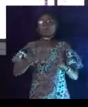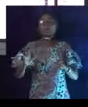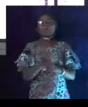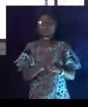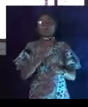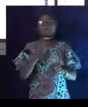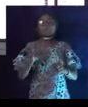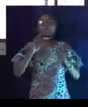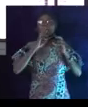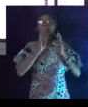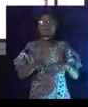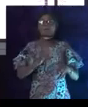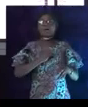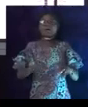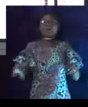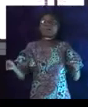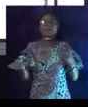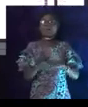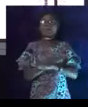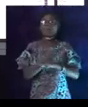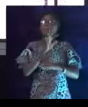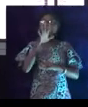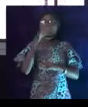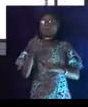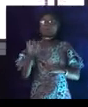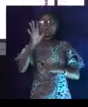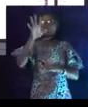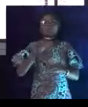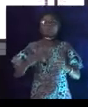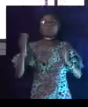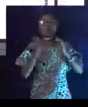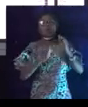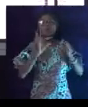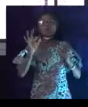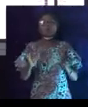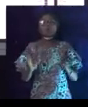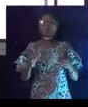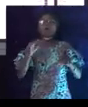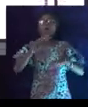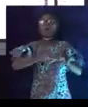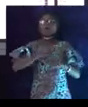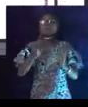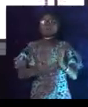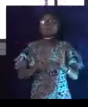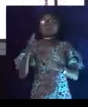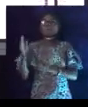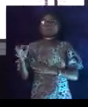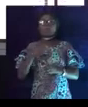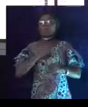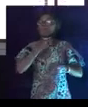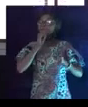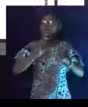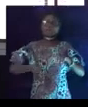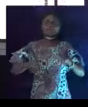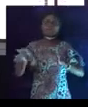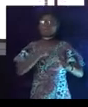time. I've done the multiplication already. So 122 degrees Fahrenheit here, and I will have 122 degrees Celsius